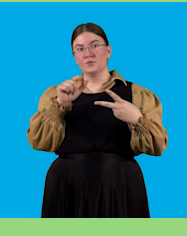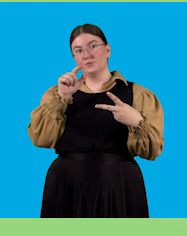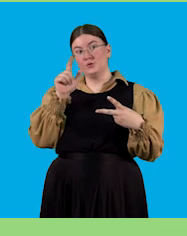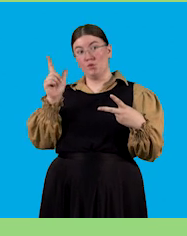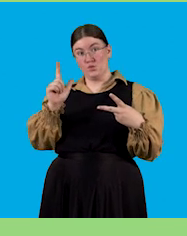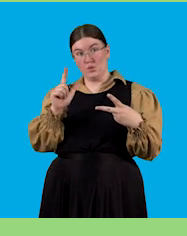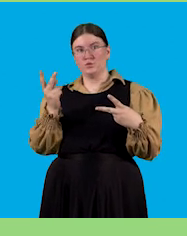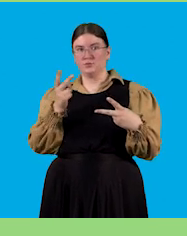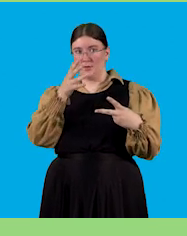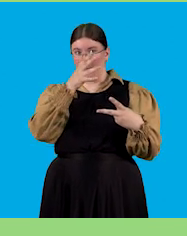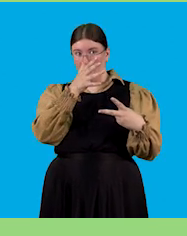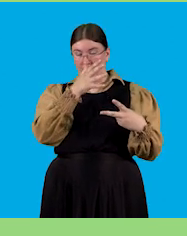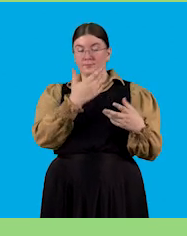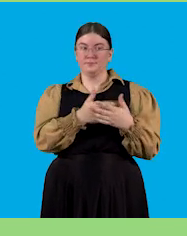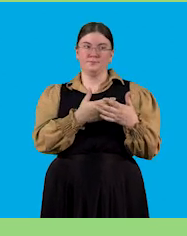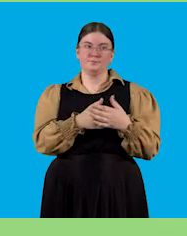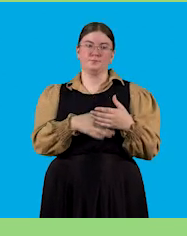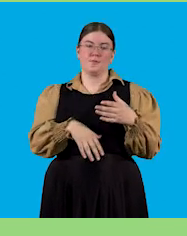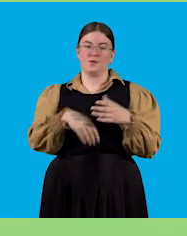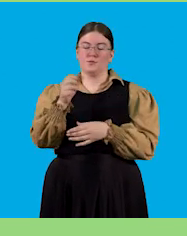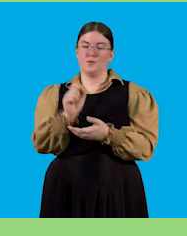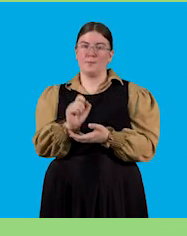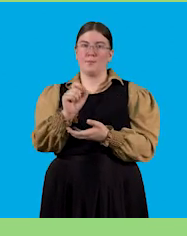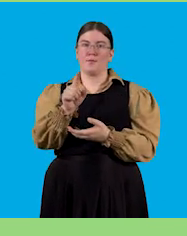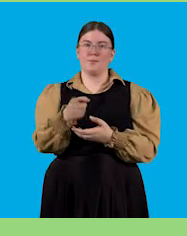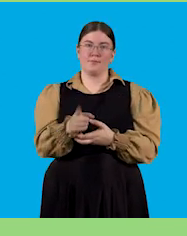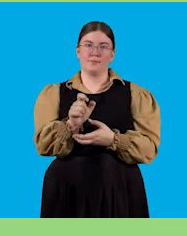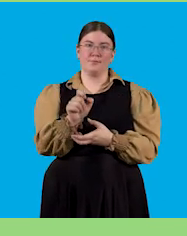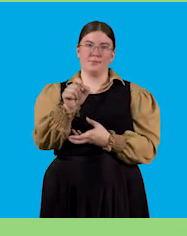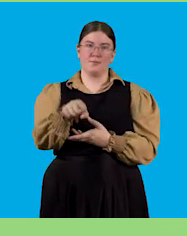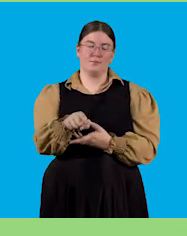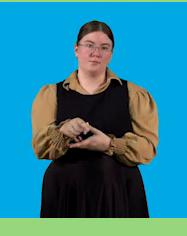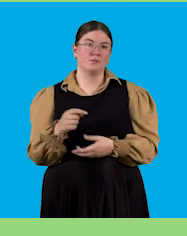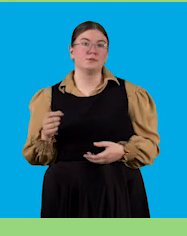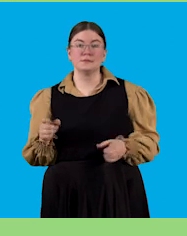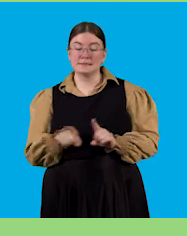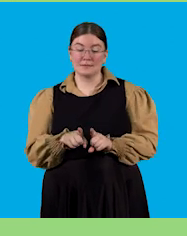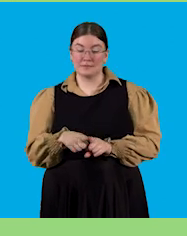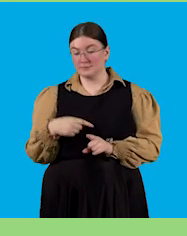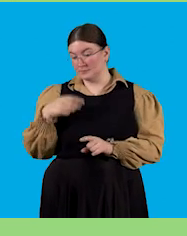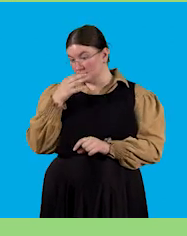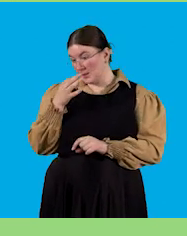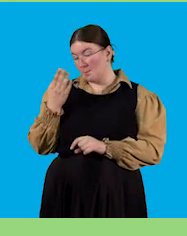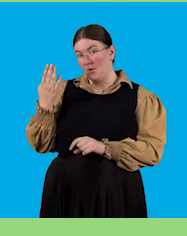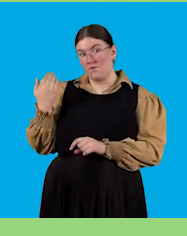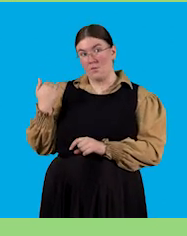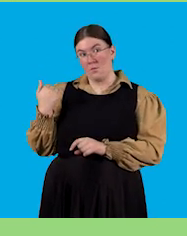urine and semen to the outside of the body. Just like I have mentioned in the previous